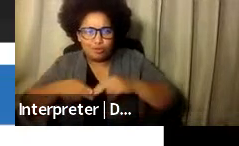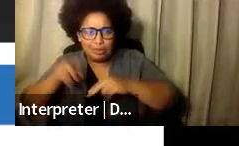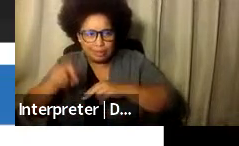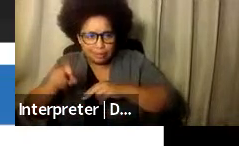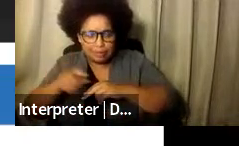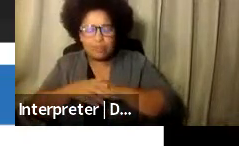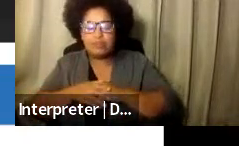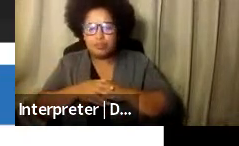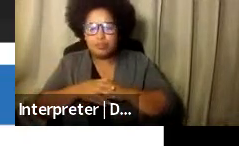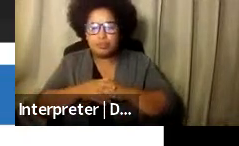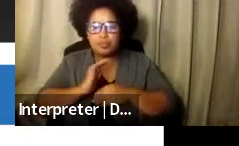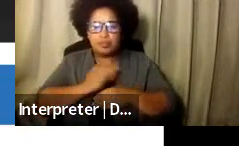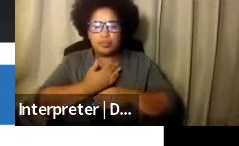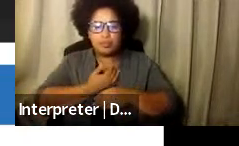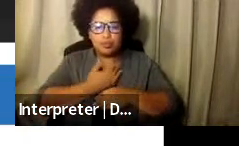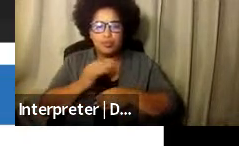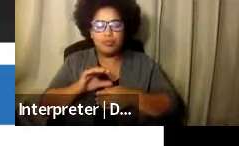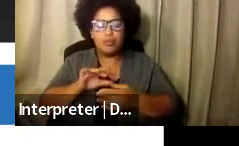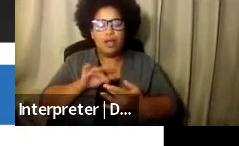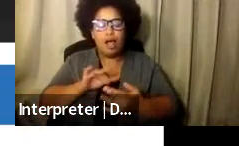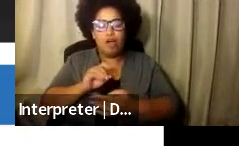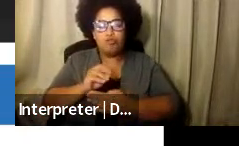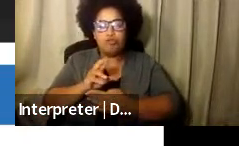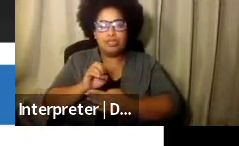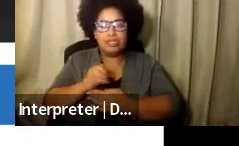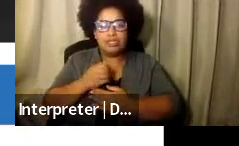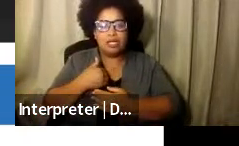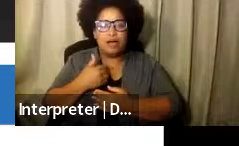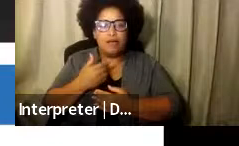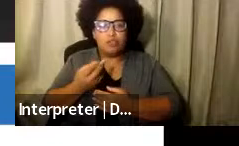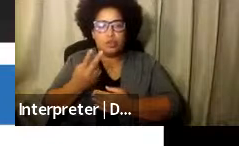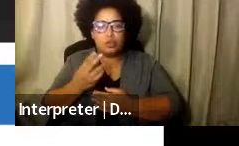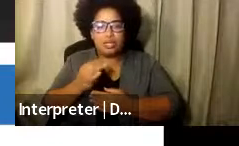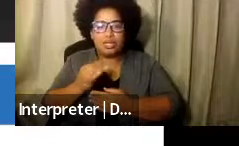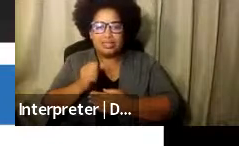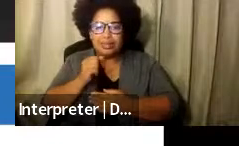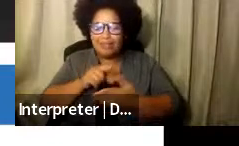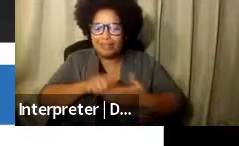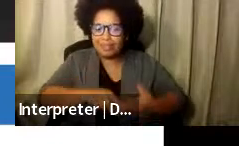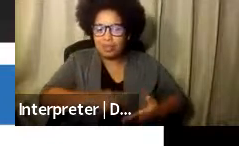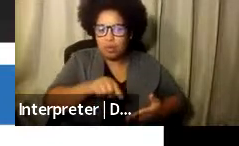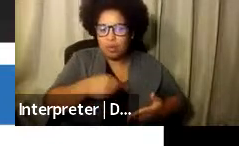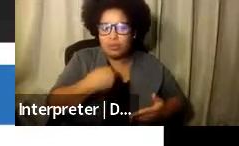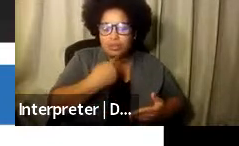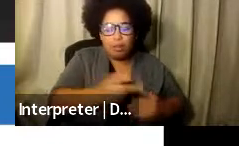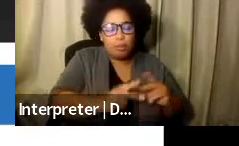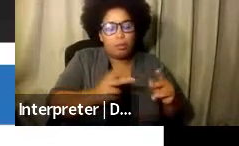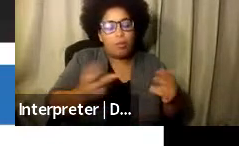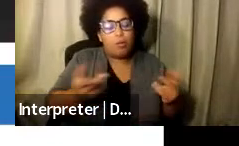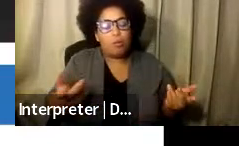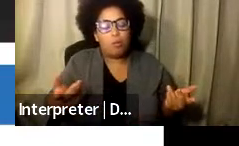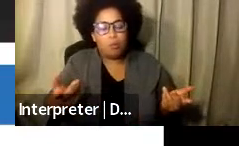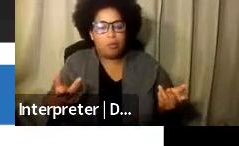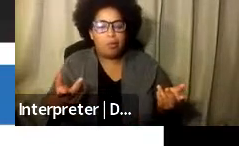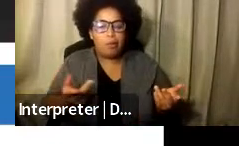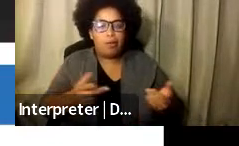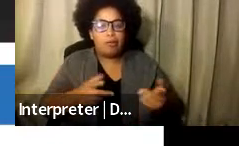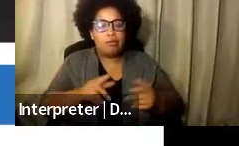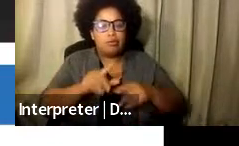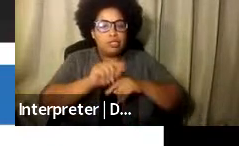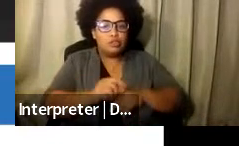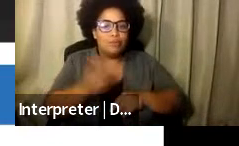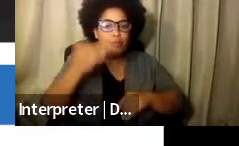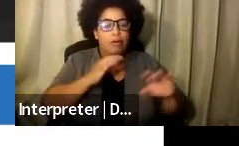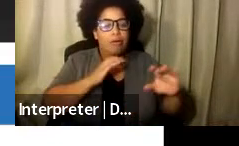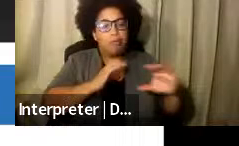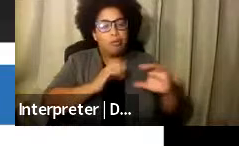outreach calls are actually 2 cases. So we're not doing case investigation where we're telling people, you know, the traditional way we used to do,